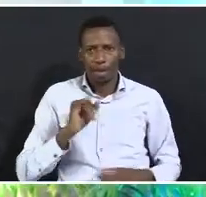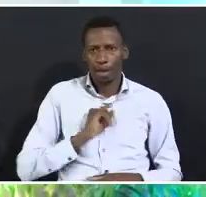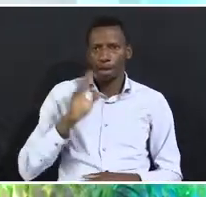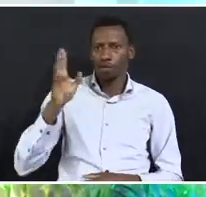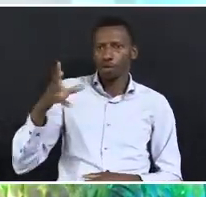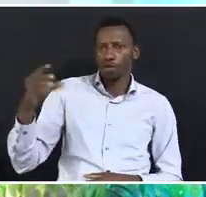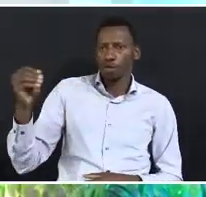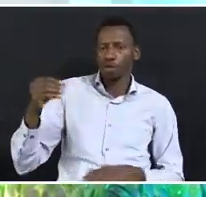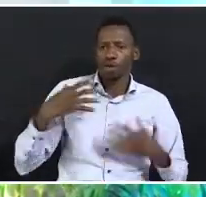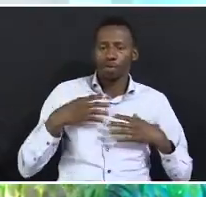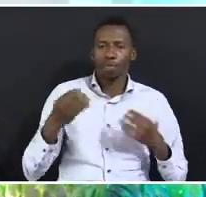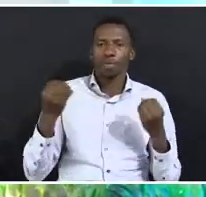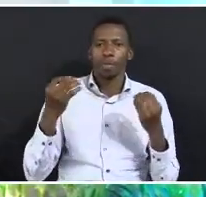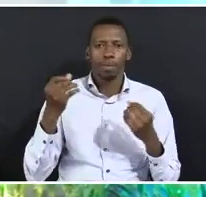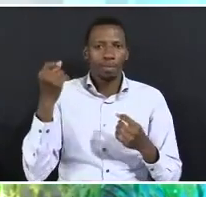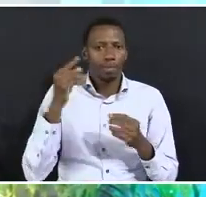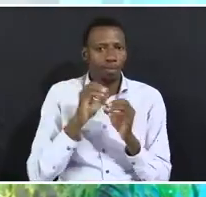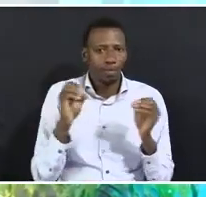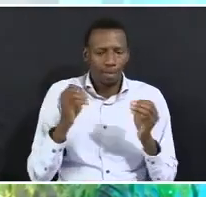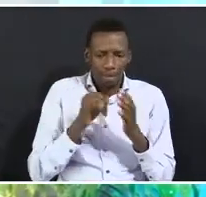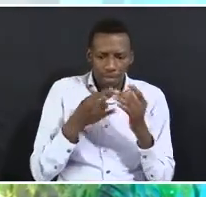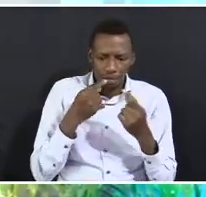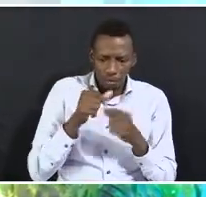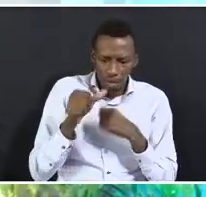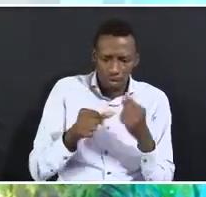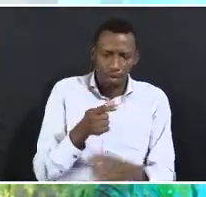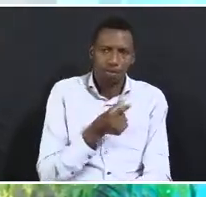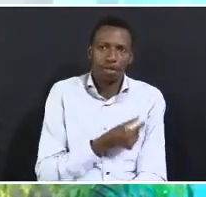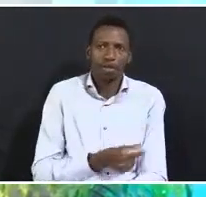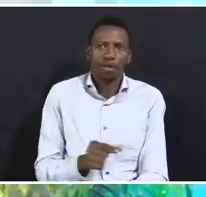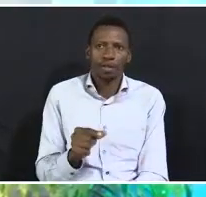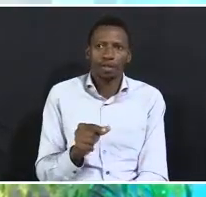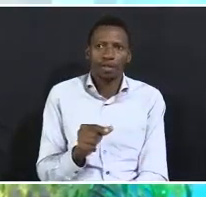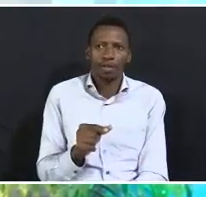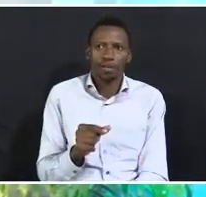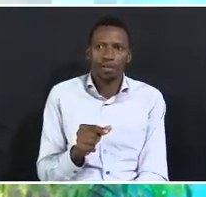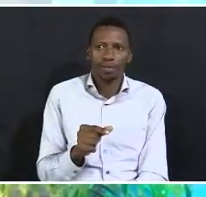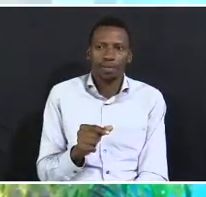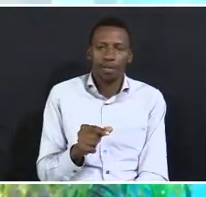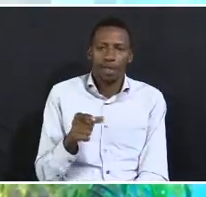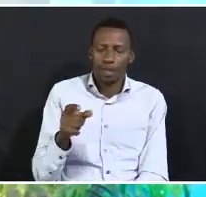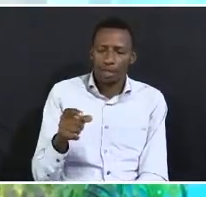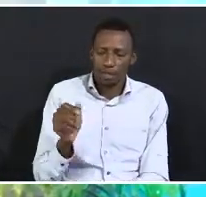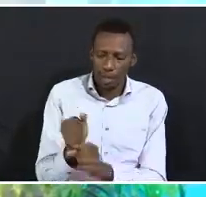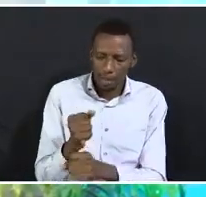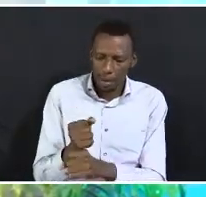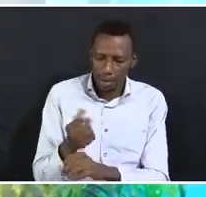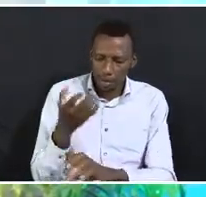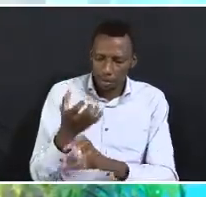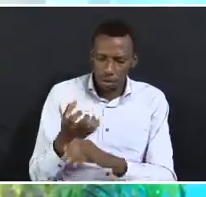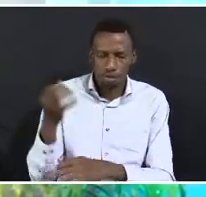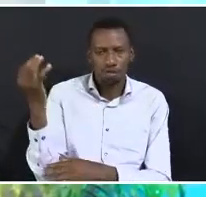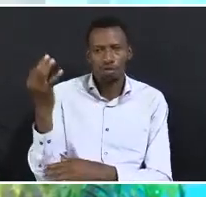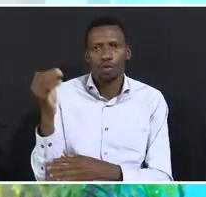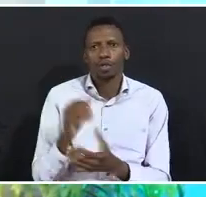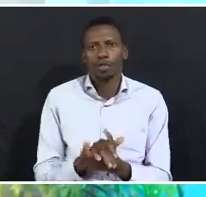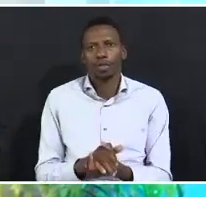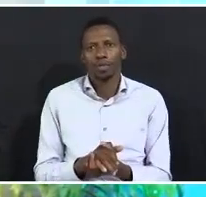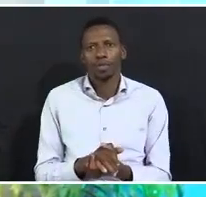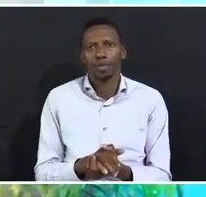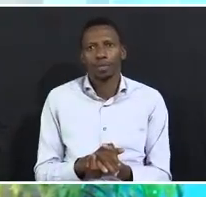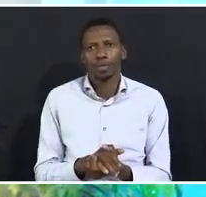understand. Just talk about grace. Grace which can make the stone to preach. Shout walls of